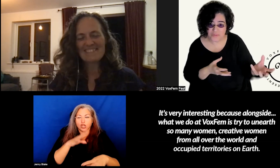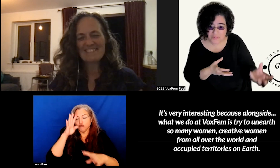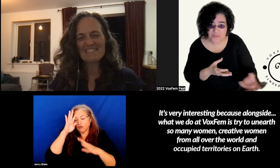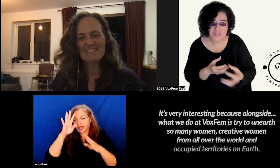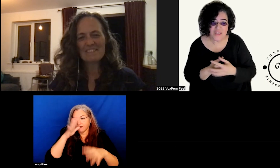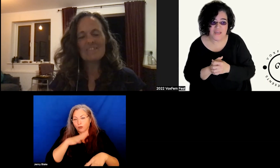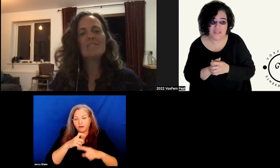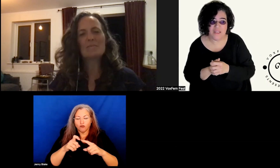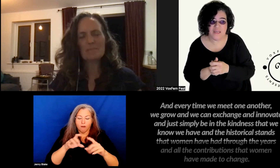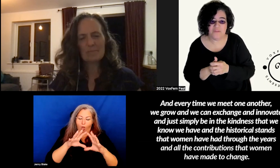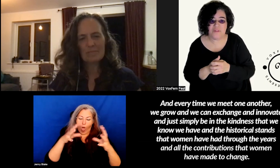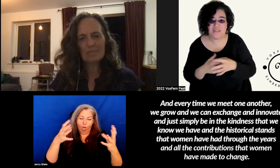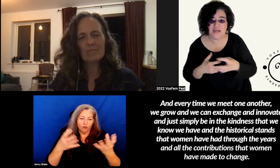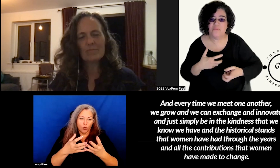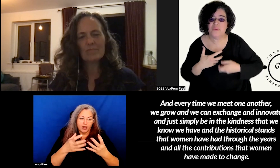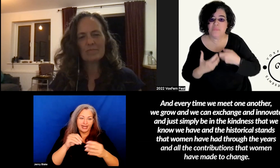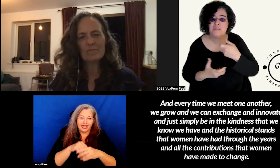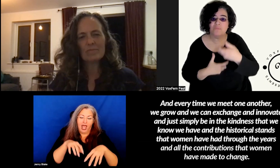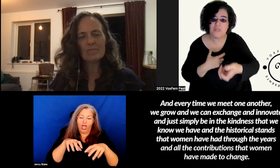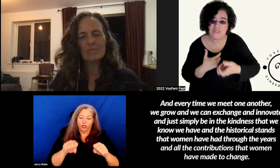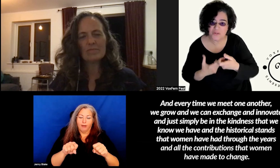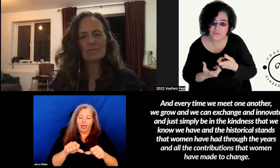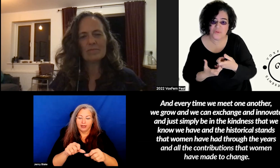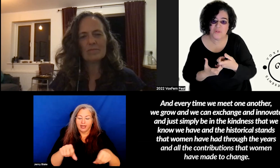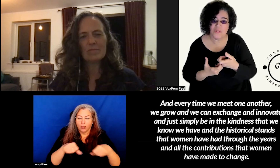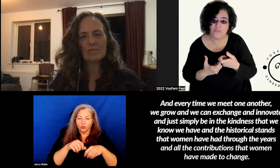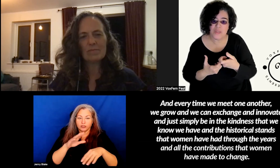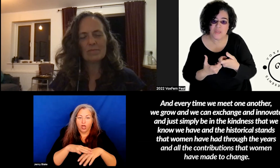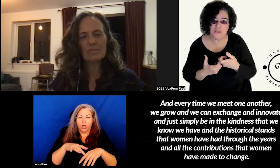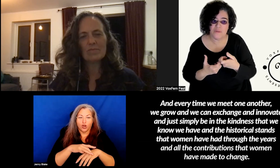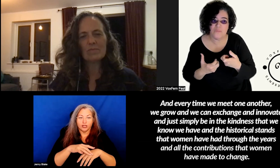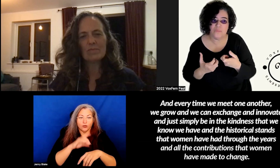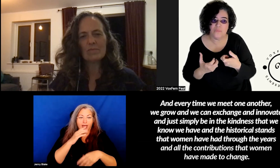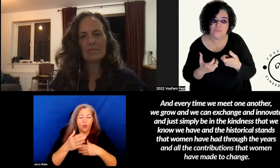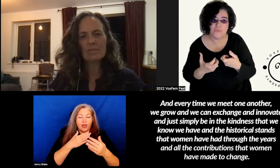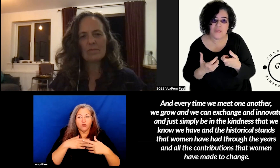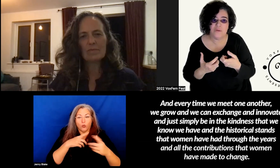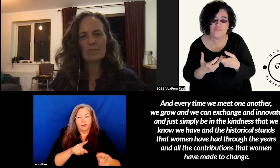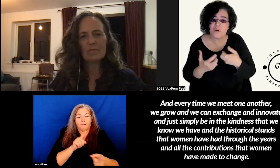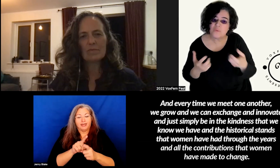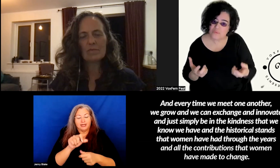territories on earth. And every time we meet one another,